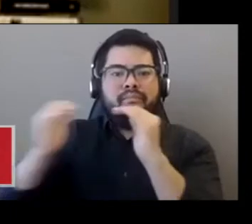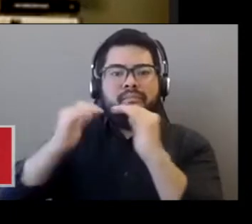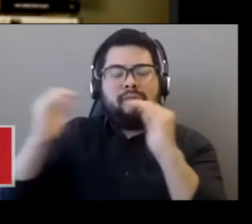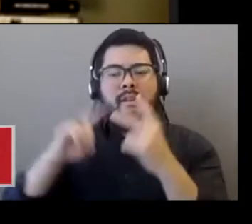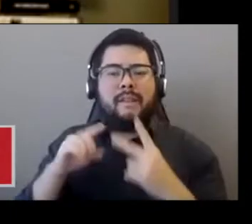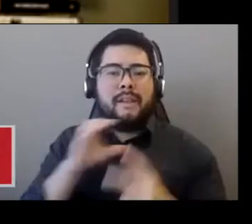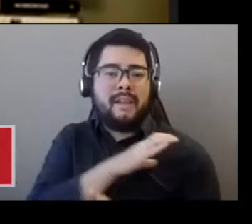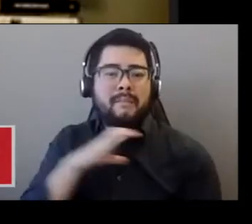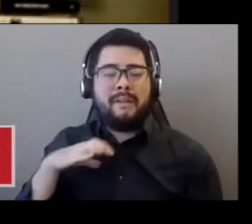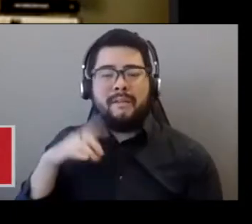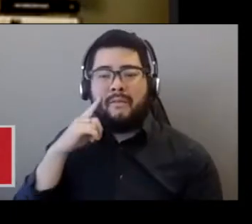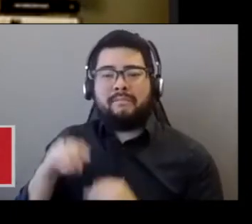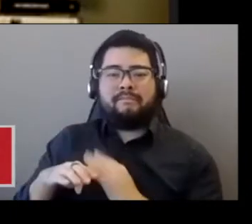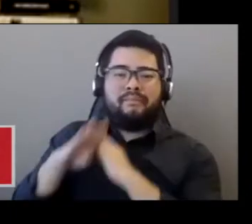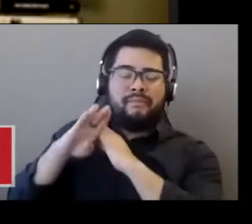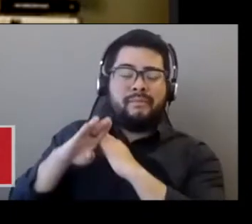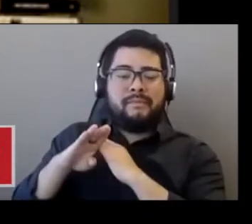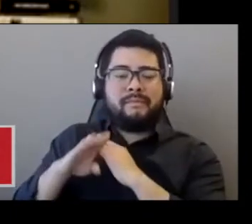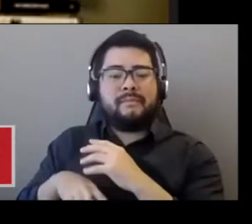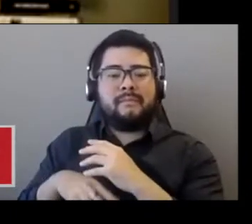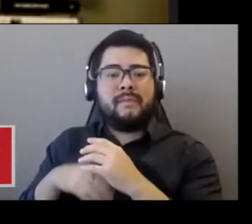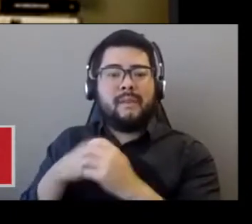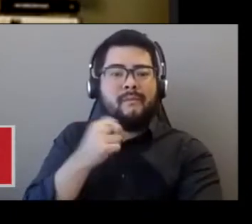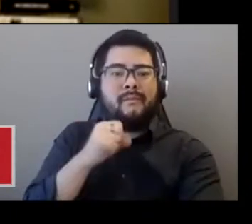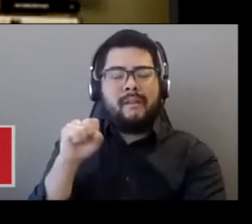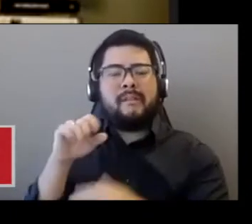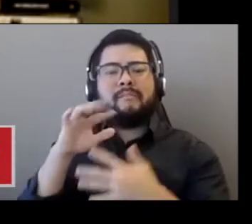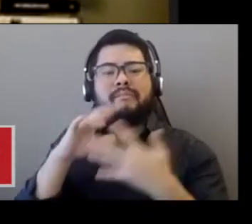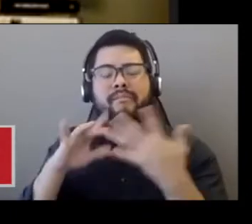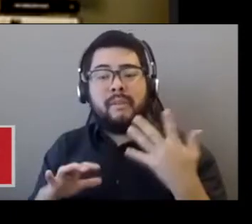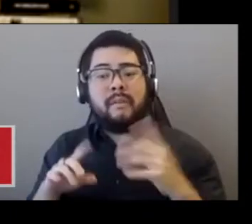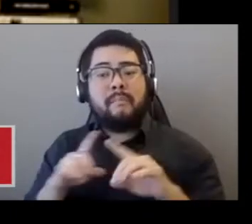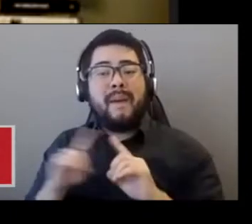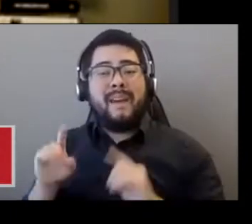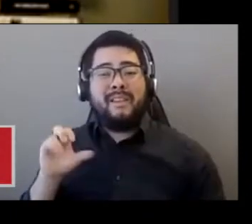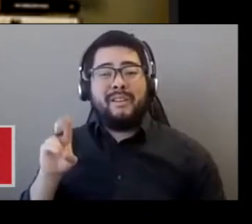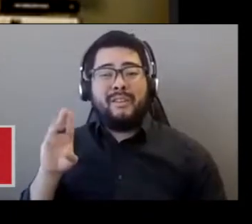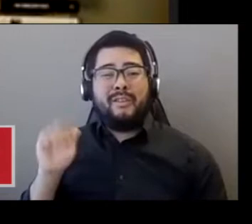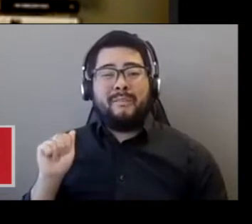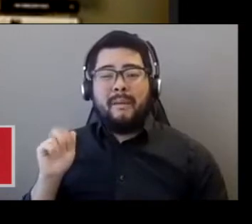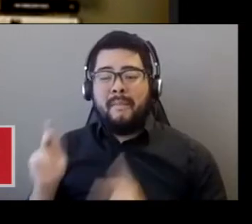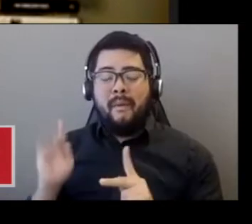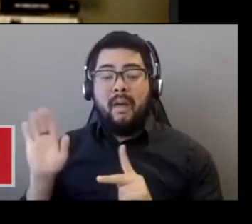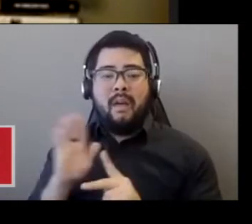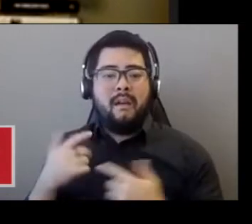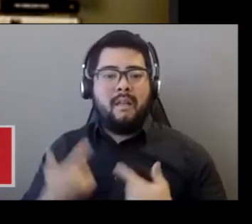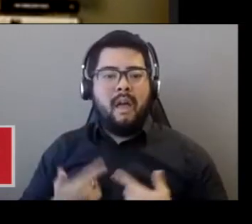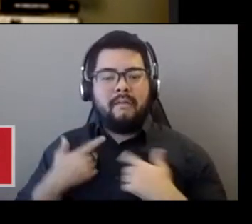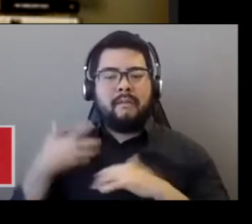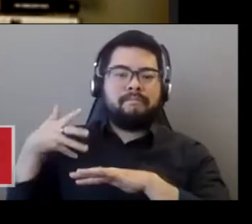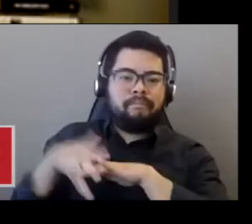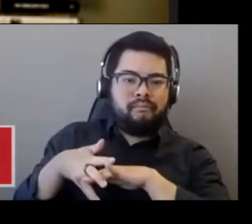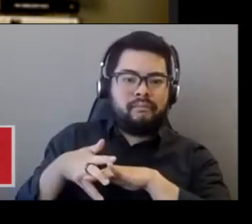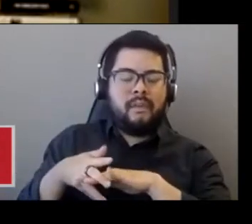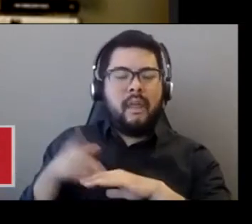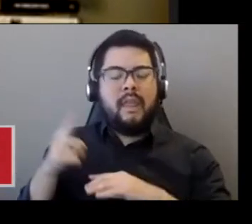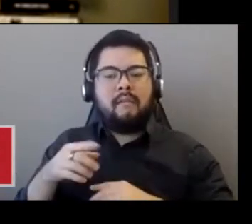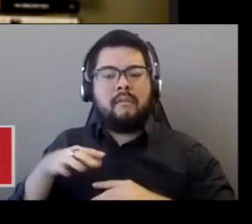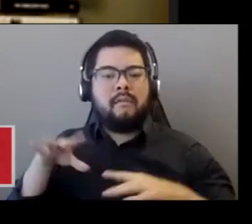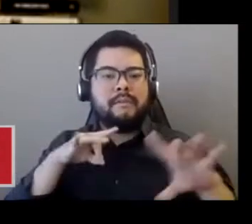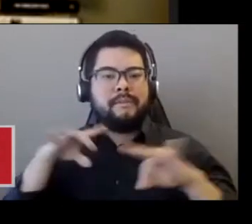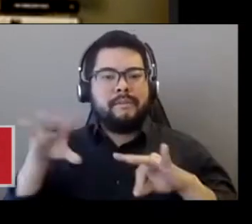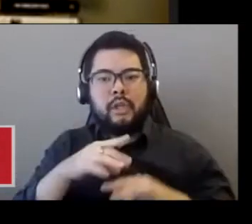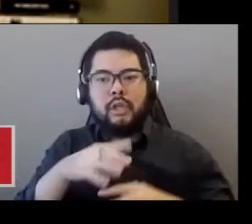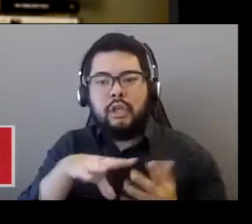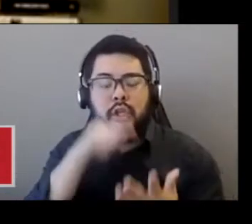and so on could deep into the lives of Cubans, understand the contradictory consciousness.